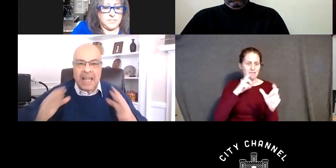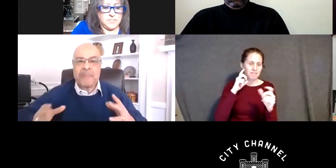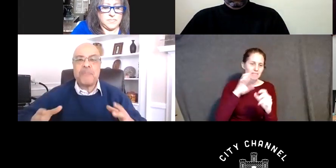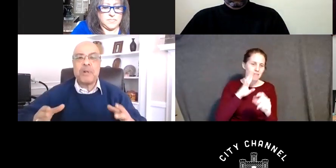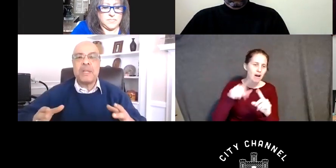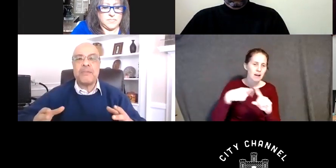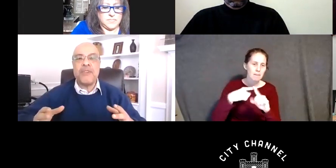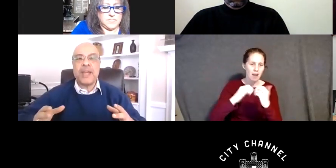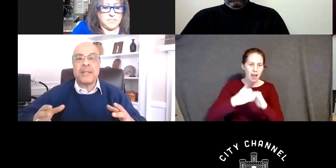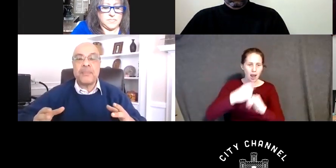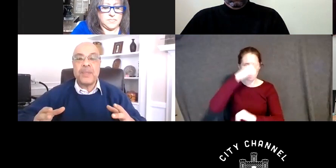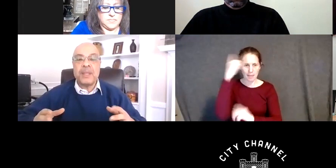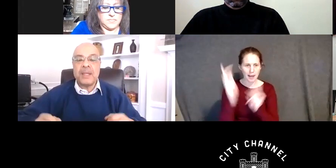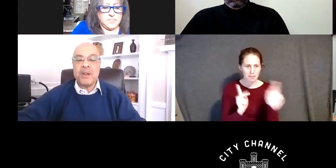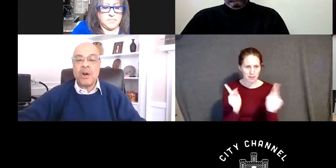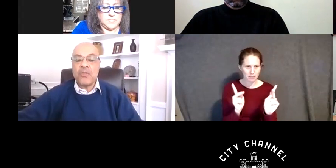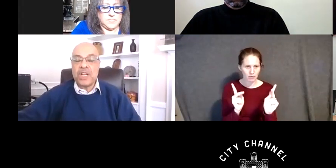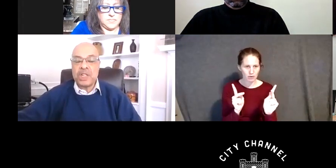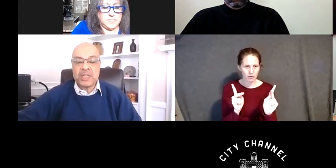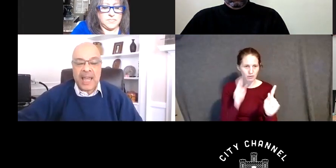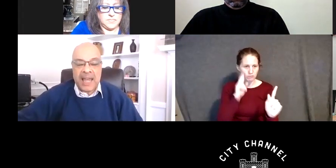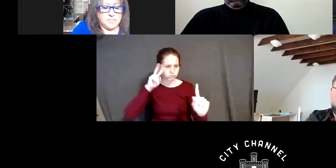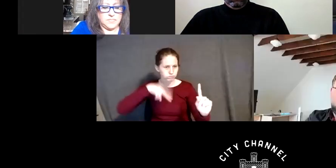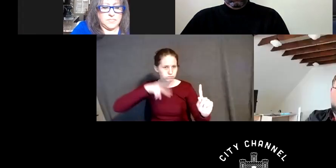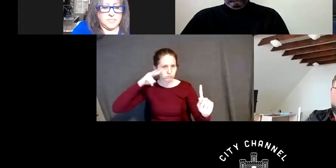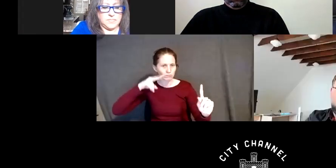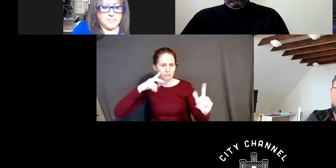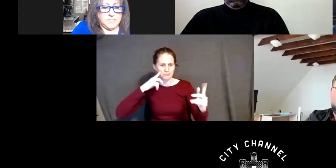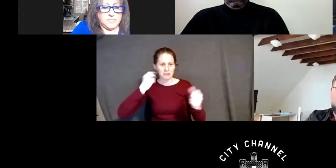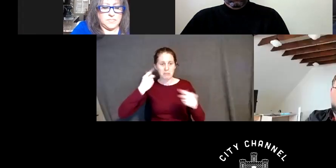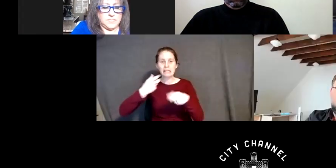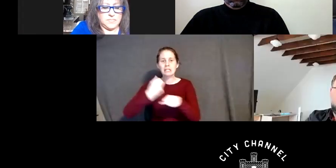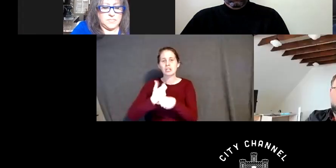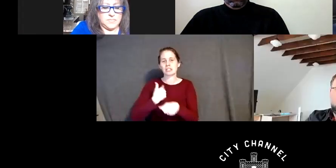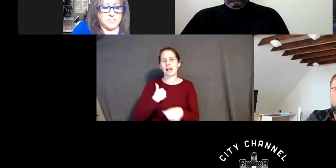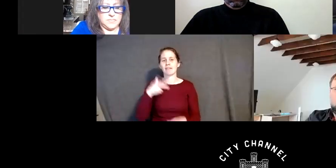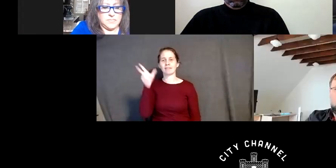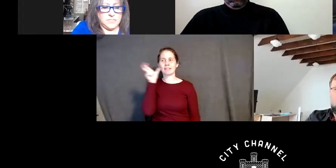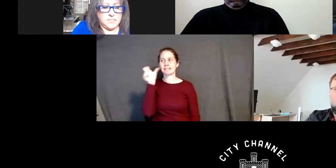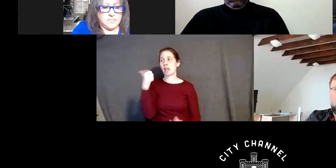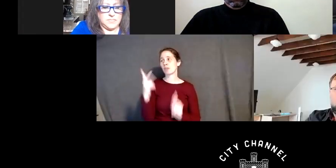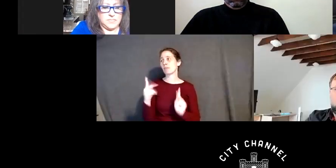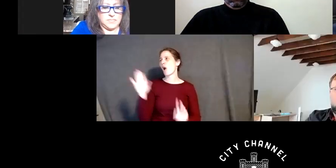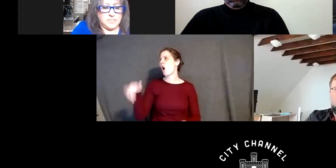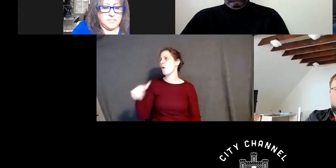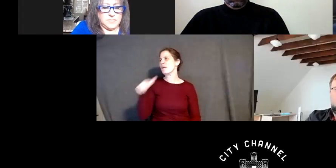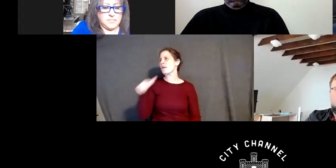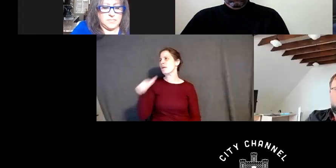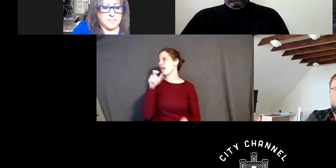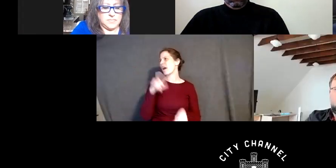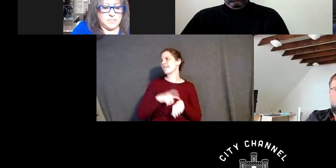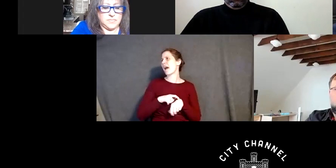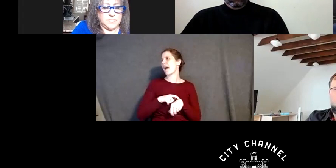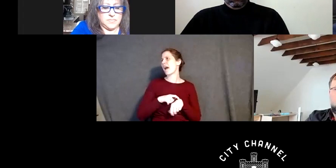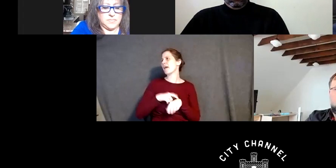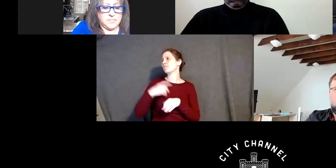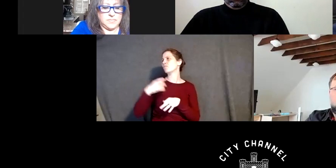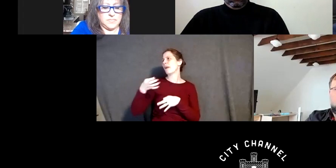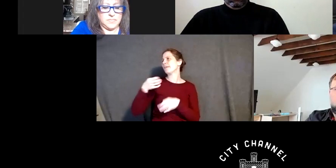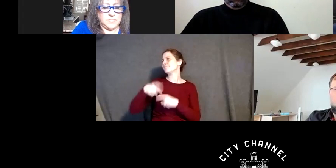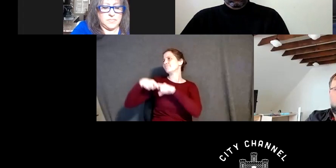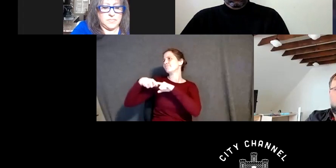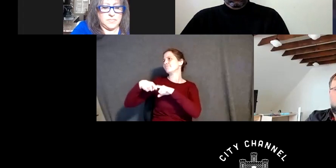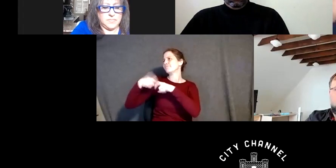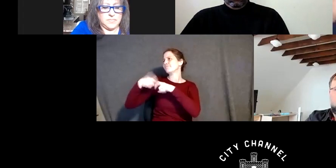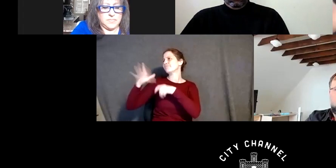how Black people are being affected. All these years I had to listen to other people telling me it's not our time, right? It's the time for this